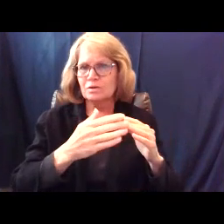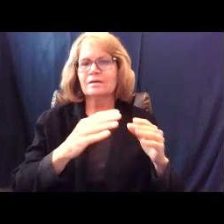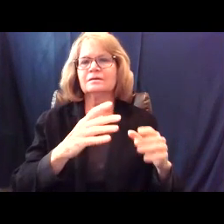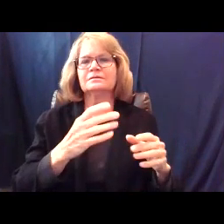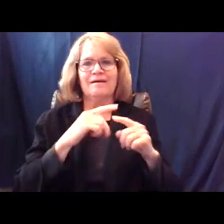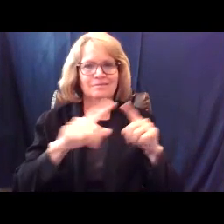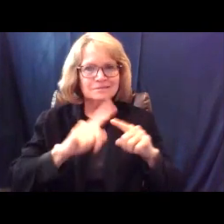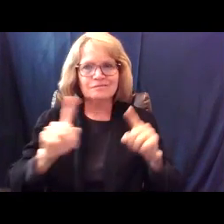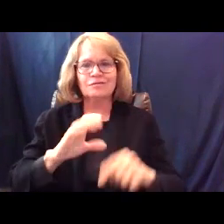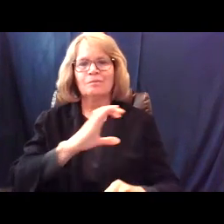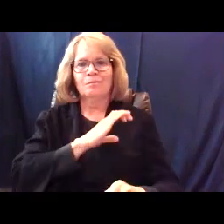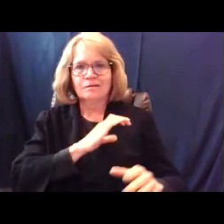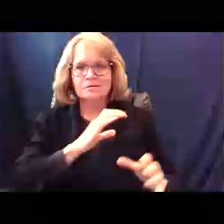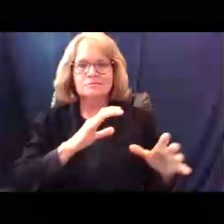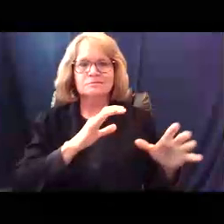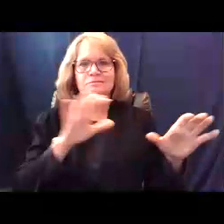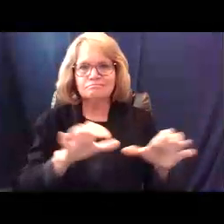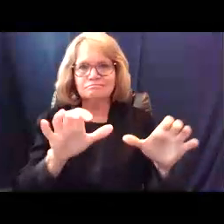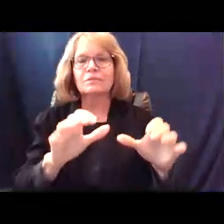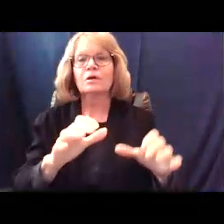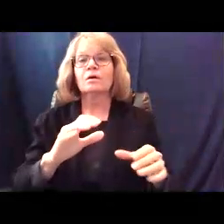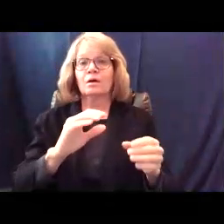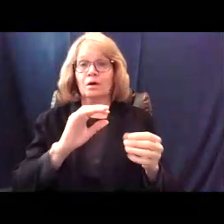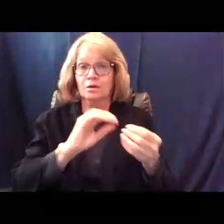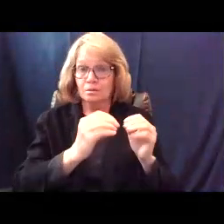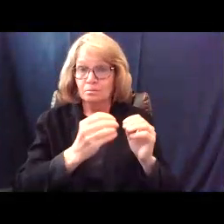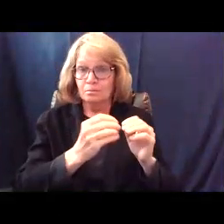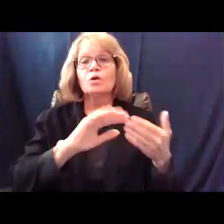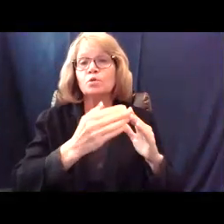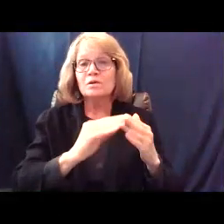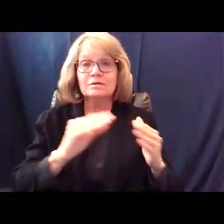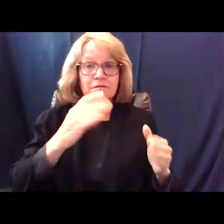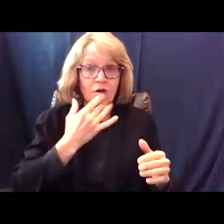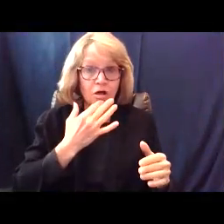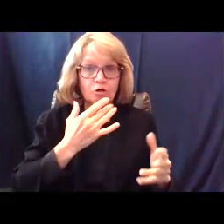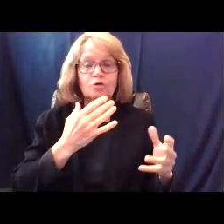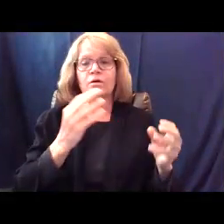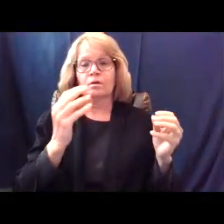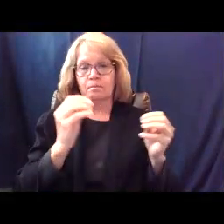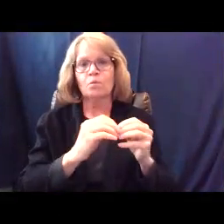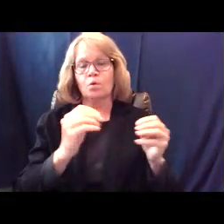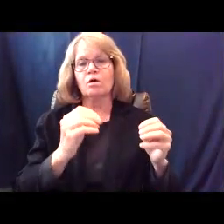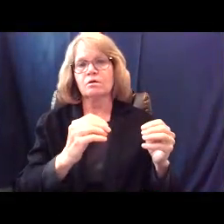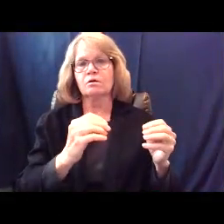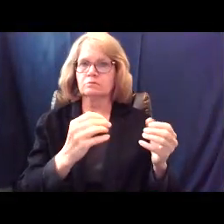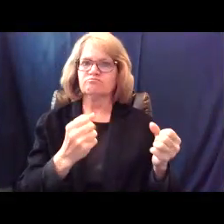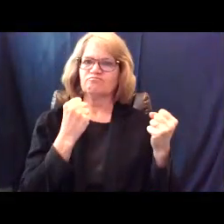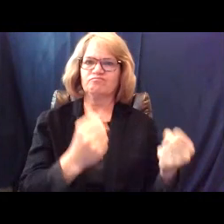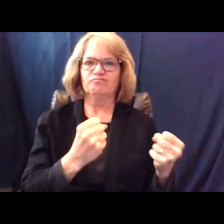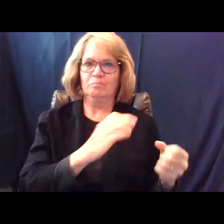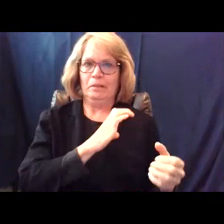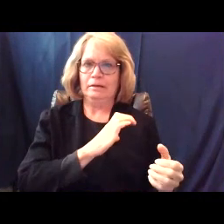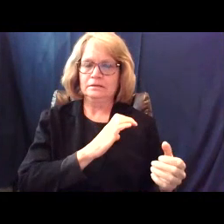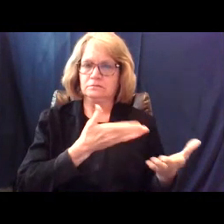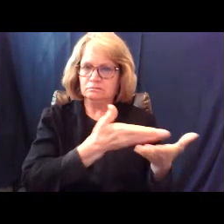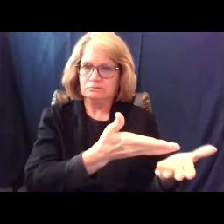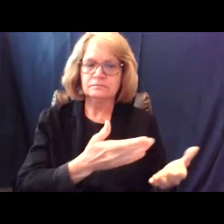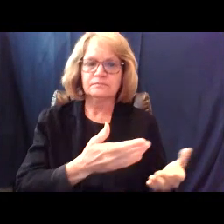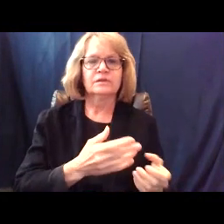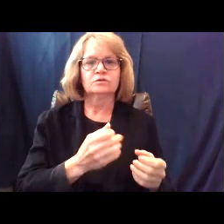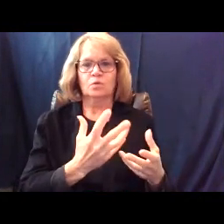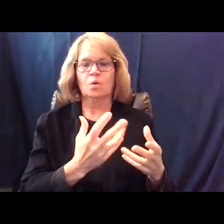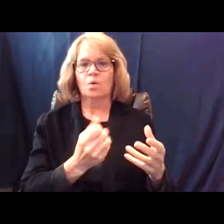color are more heavily policed. So we know that there's a disproportionate amount of involvement